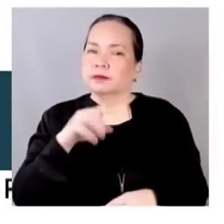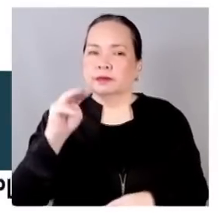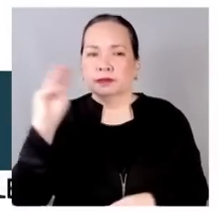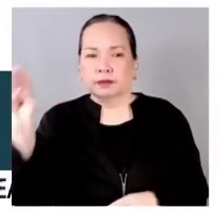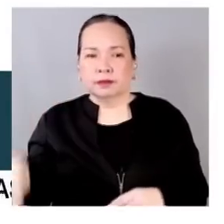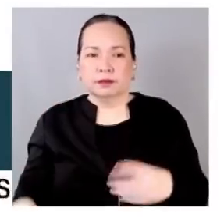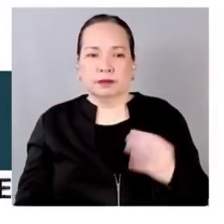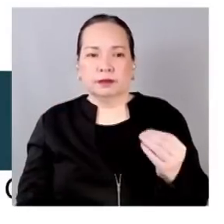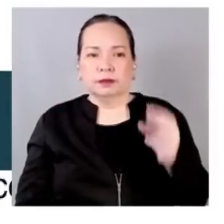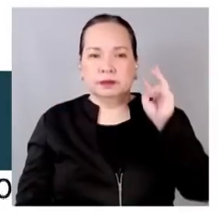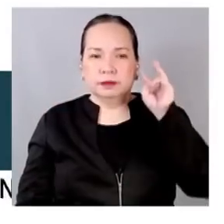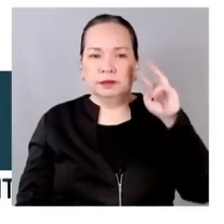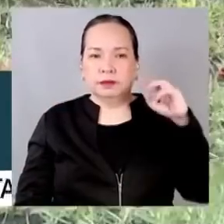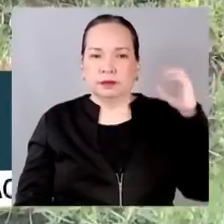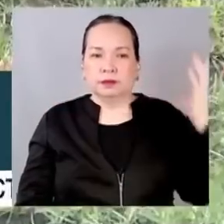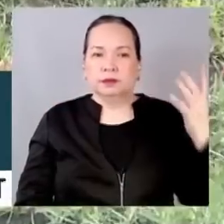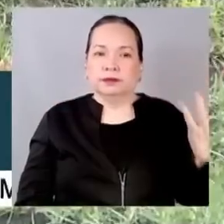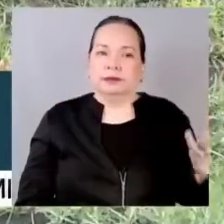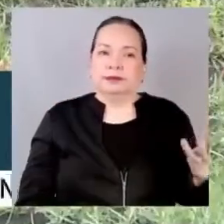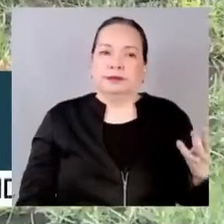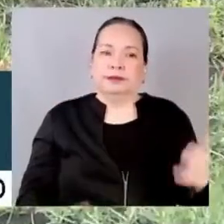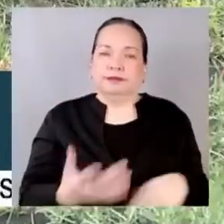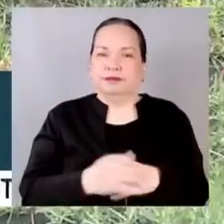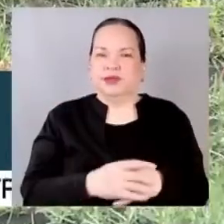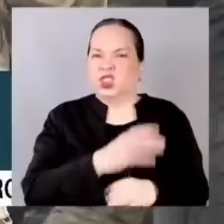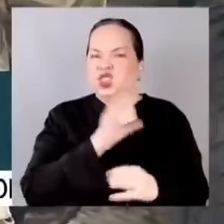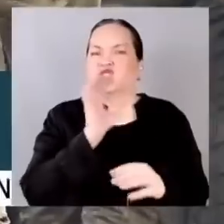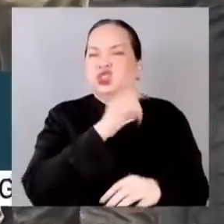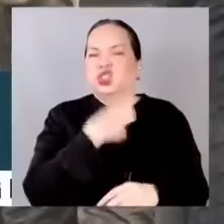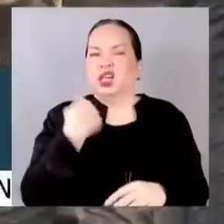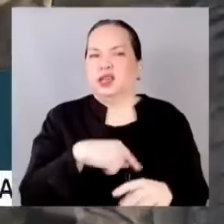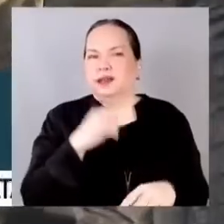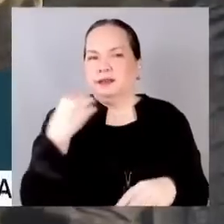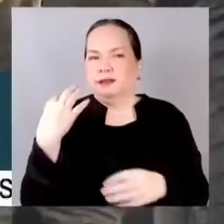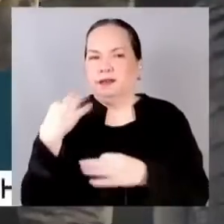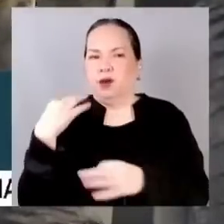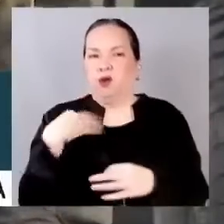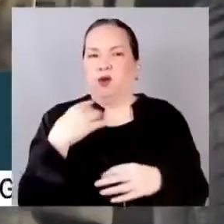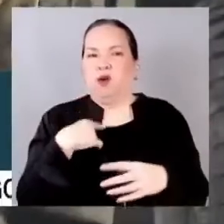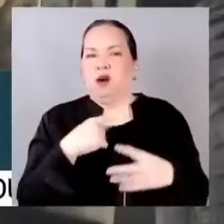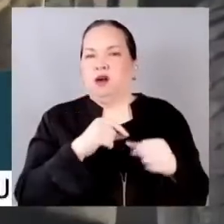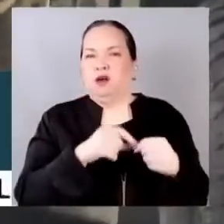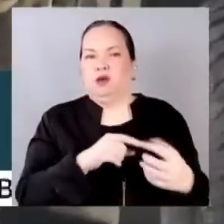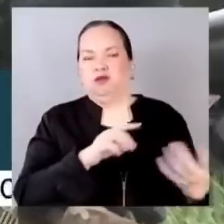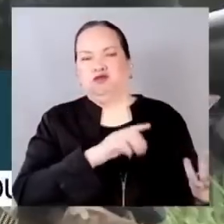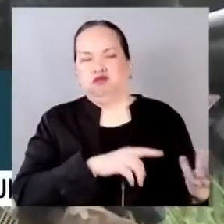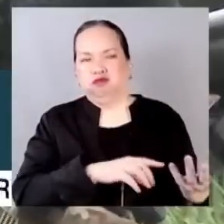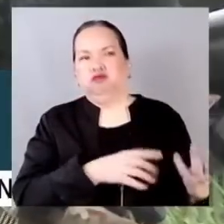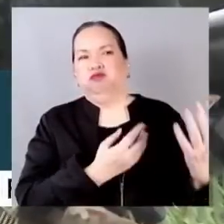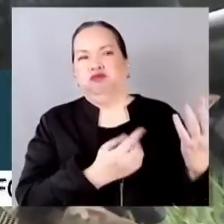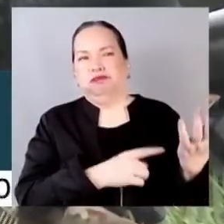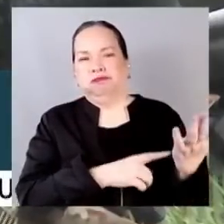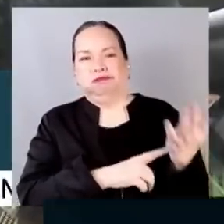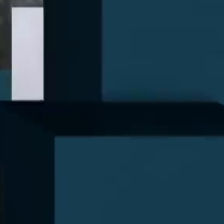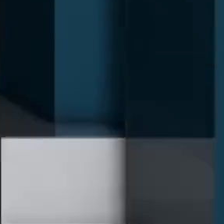practically pushed the Philippines to the arms of the U.S. due to its continuing aggression in the West Philippine Sea.